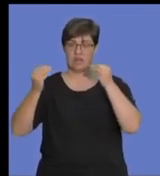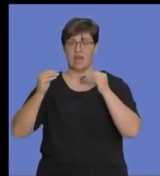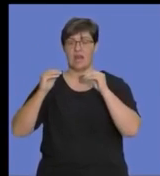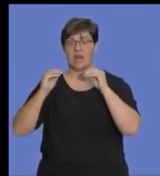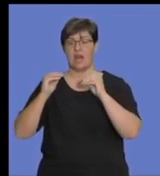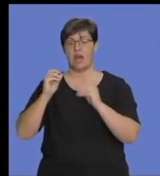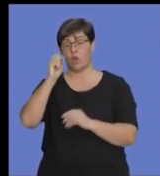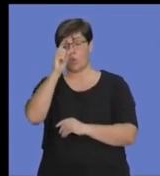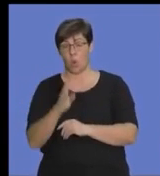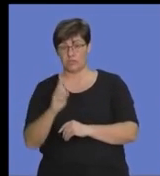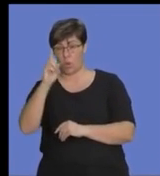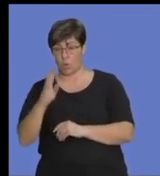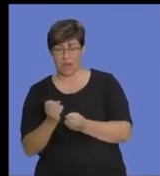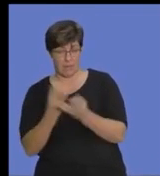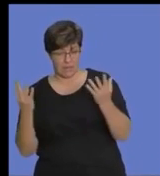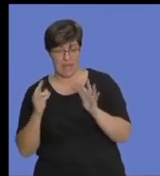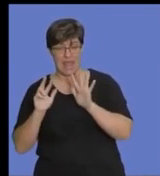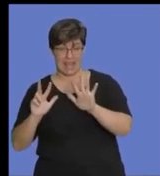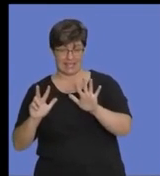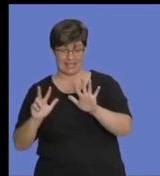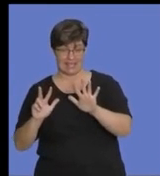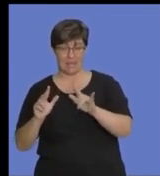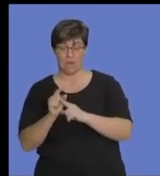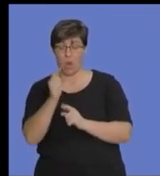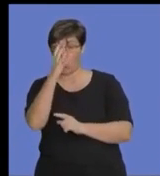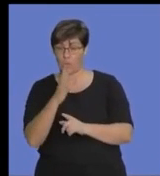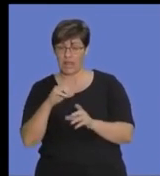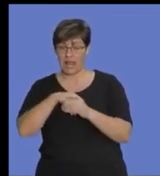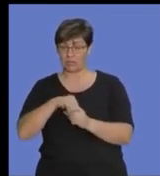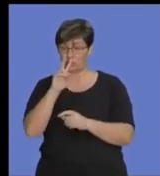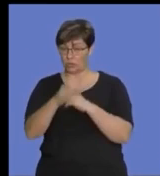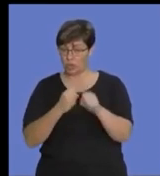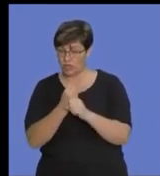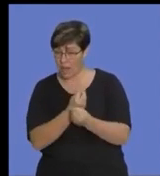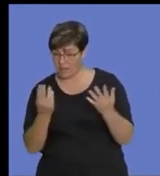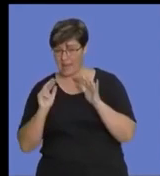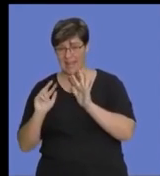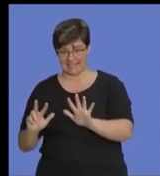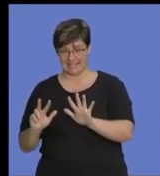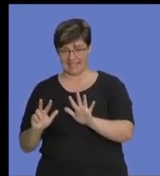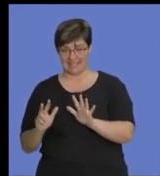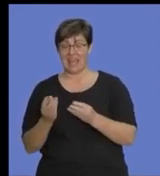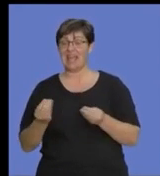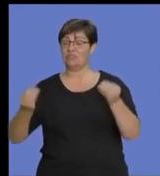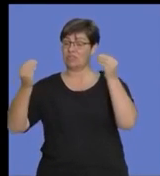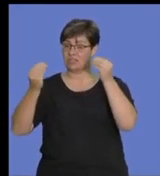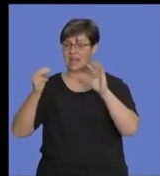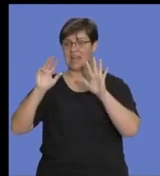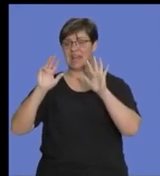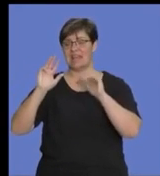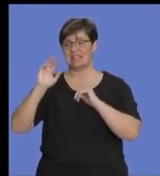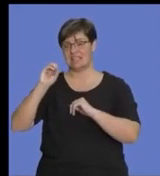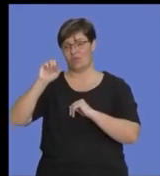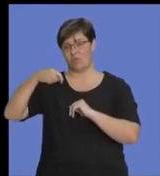for 8 quarters, because remember, in 2 years, I have 8 quarters, and the interest he's getting is